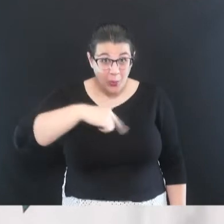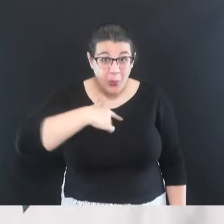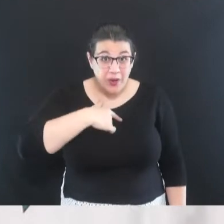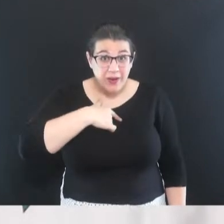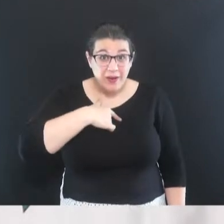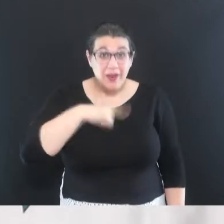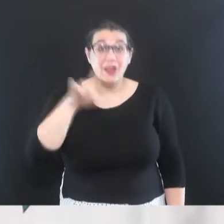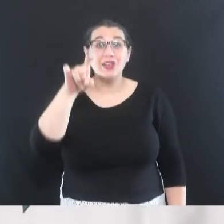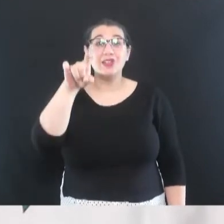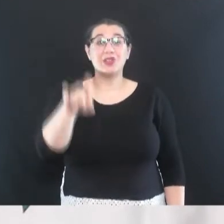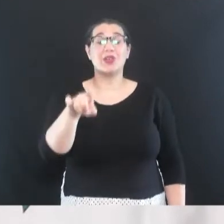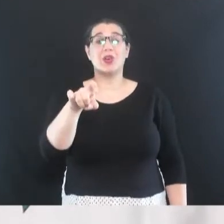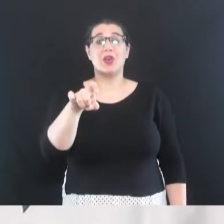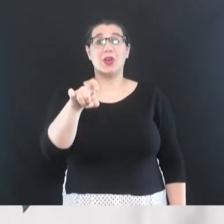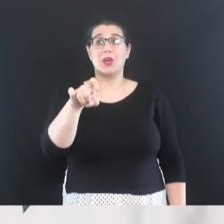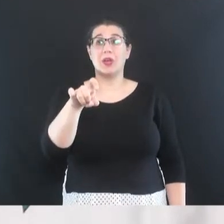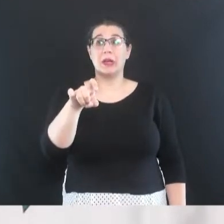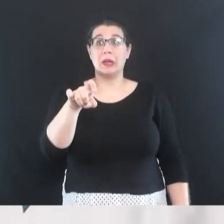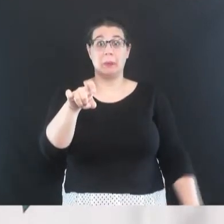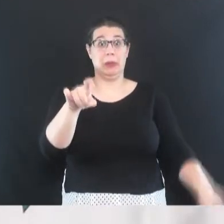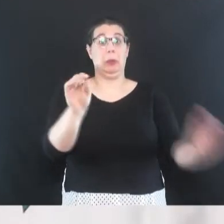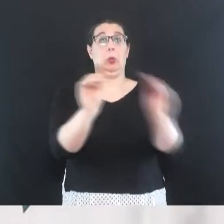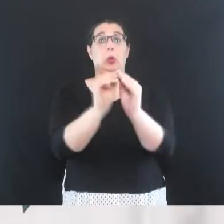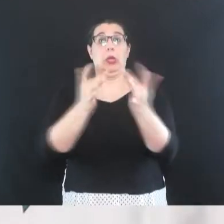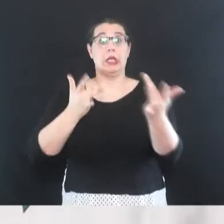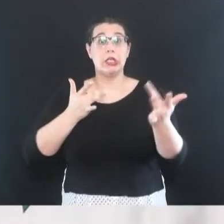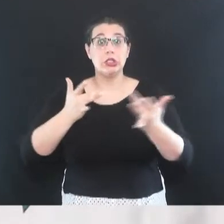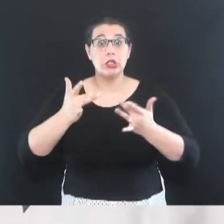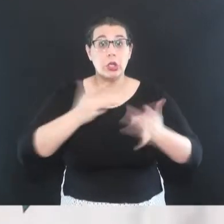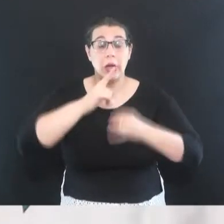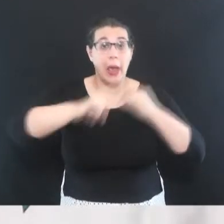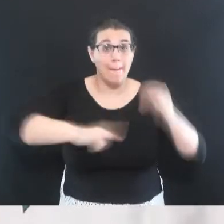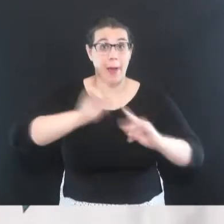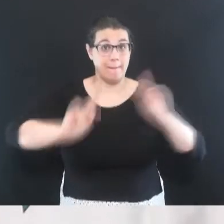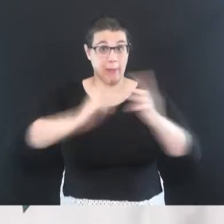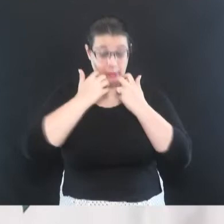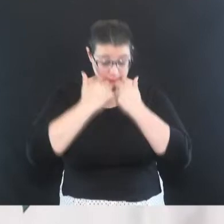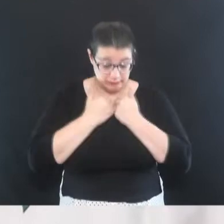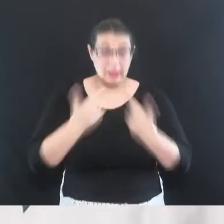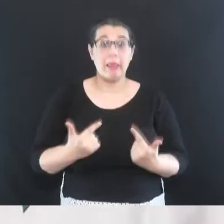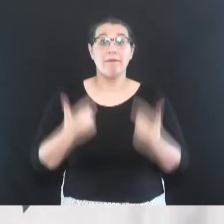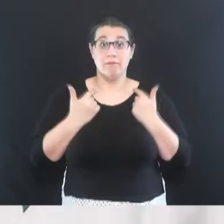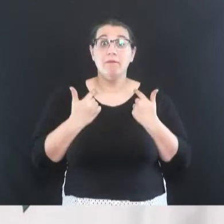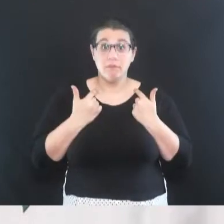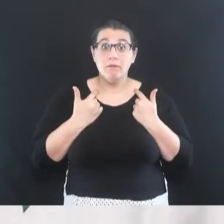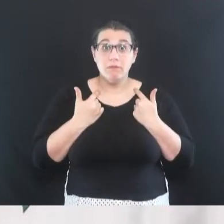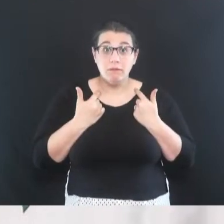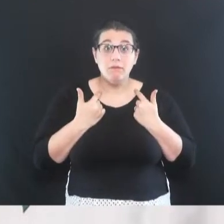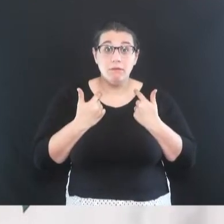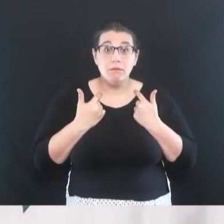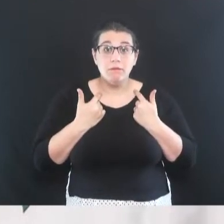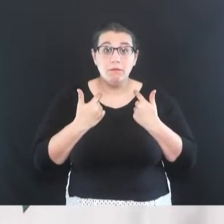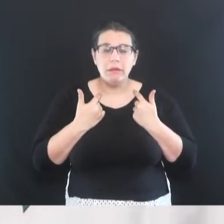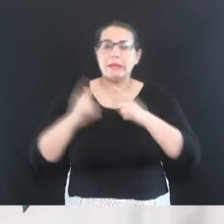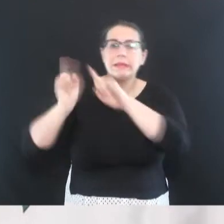be way more concerned about people's lives and all the different things that we have right at